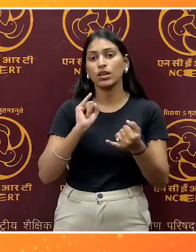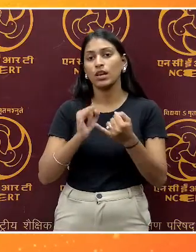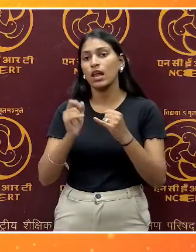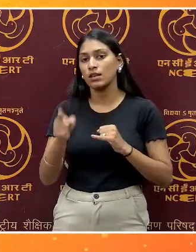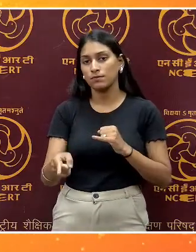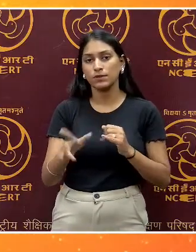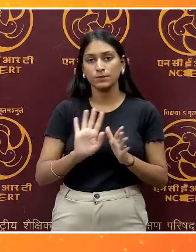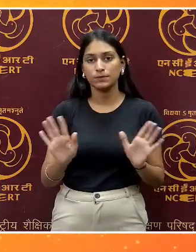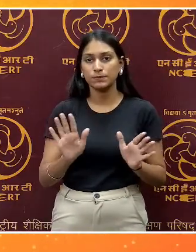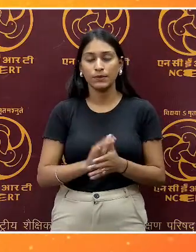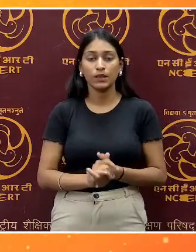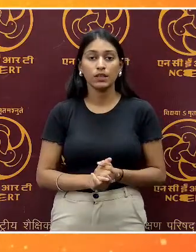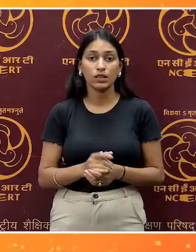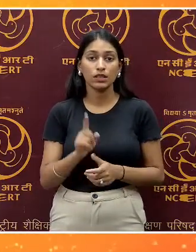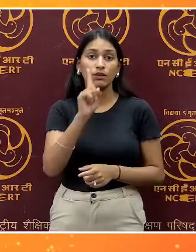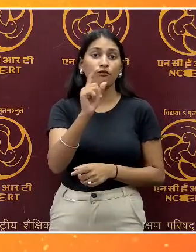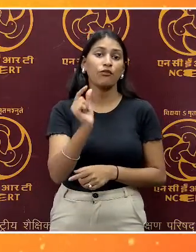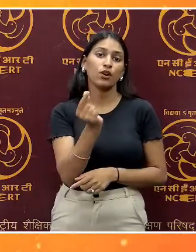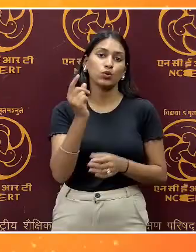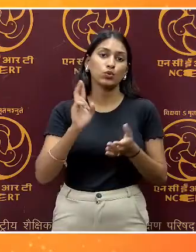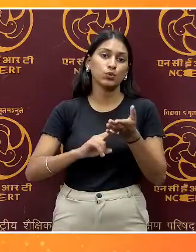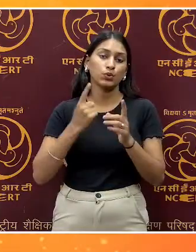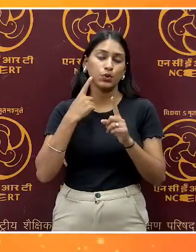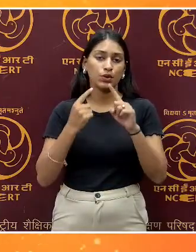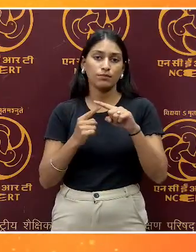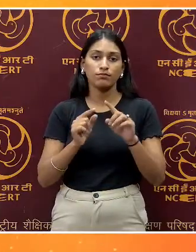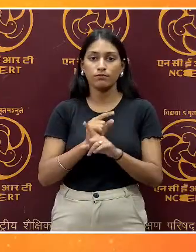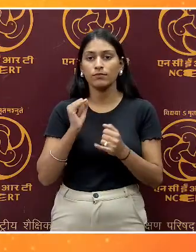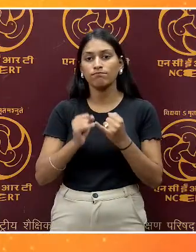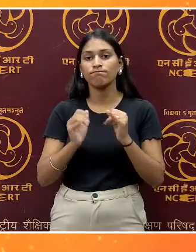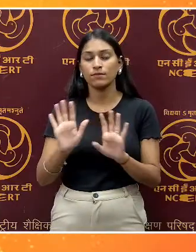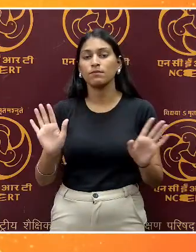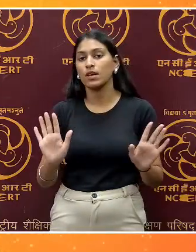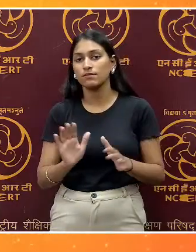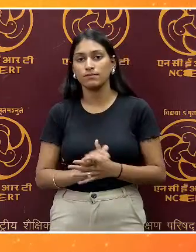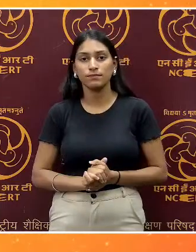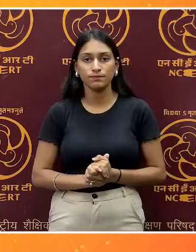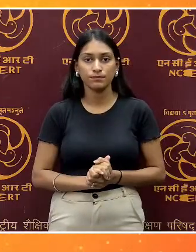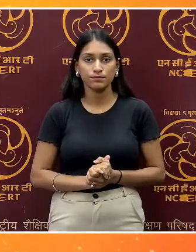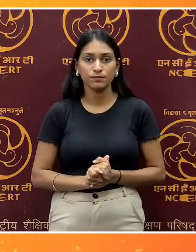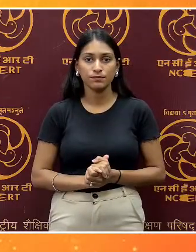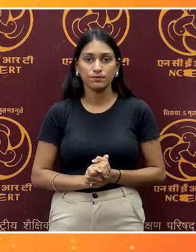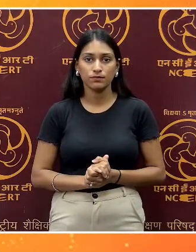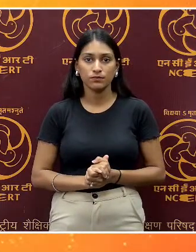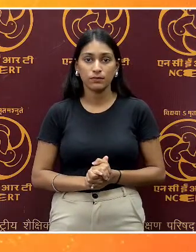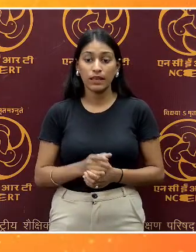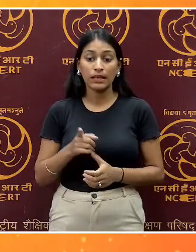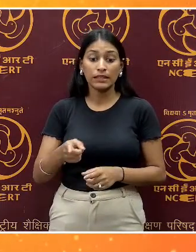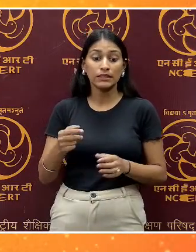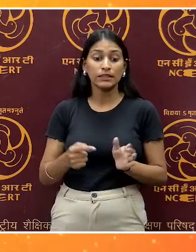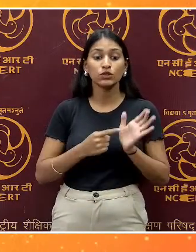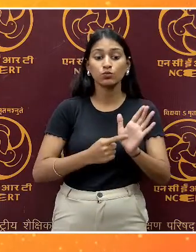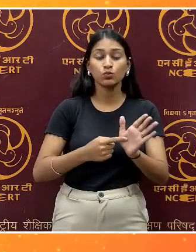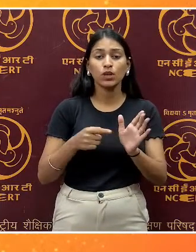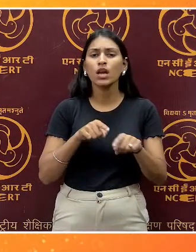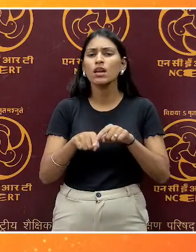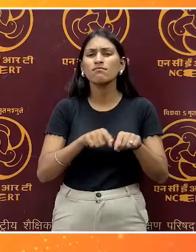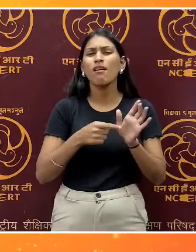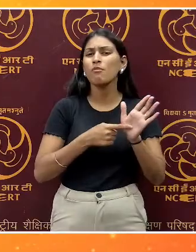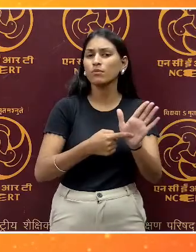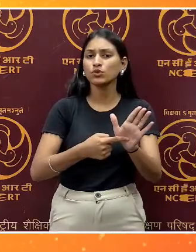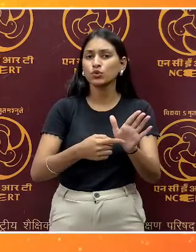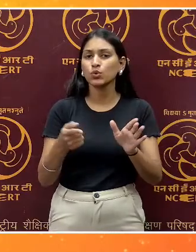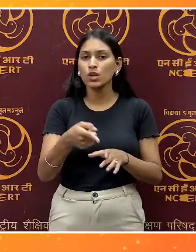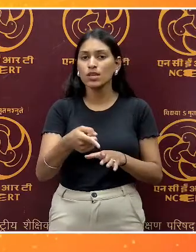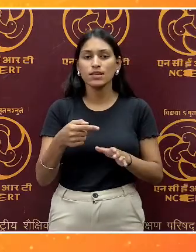1 unit east. That is what unit vector of vector given vector F will be.